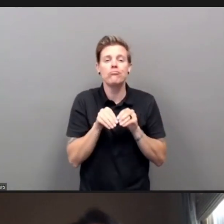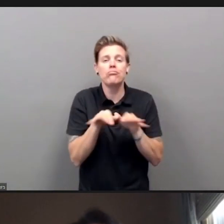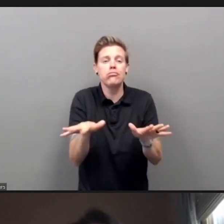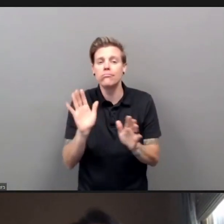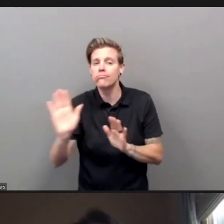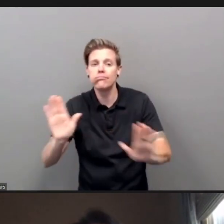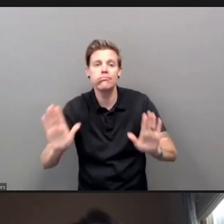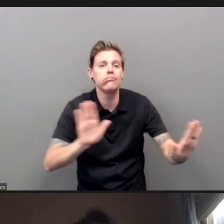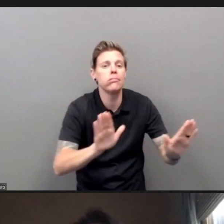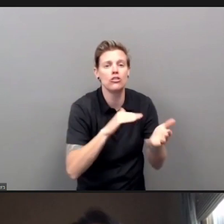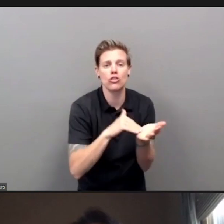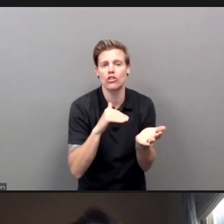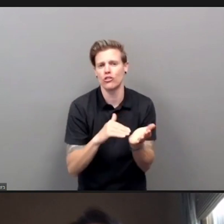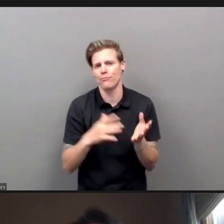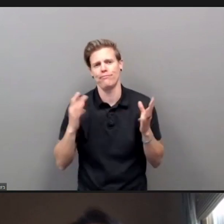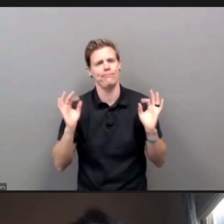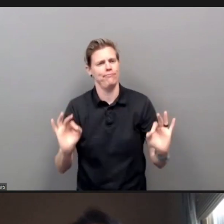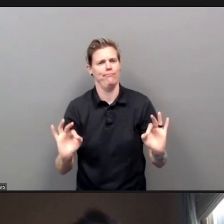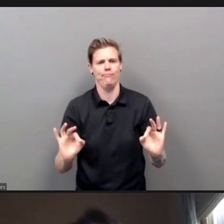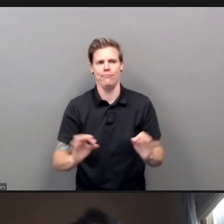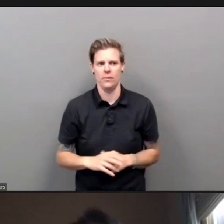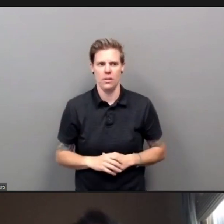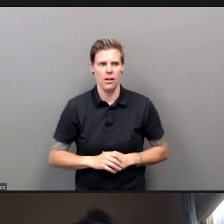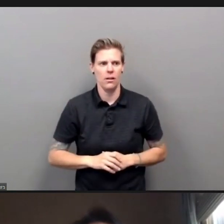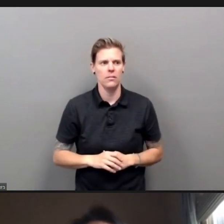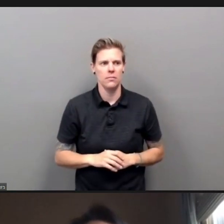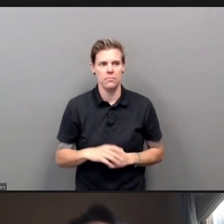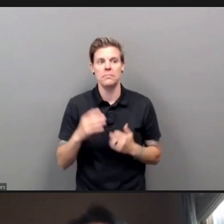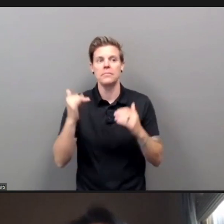should be unmuted and able to ask your question.